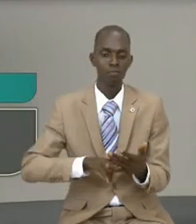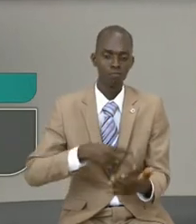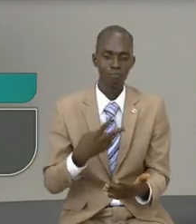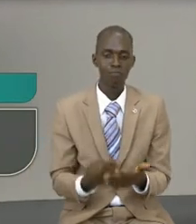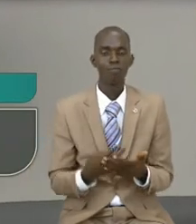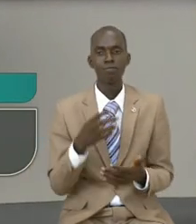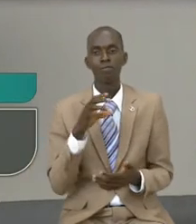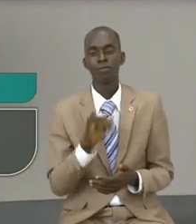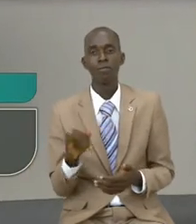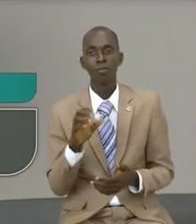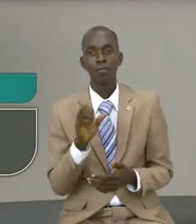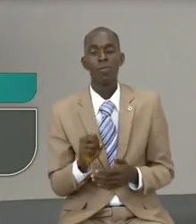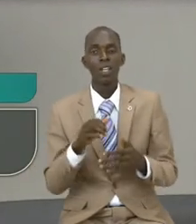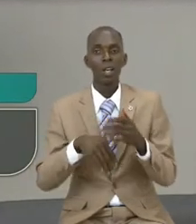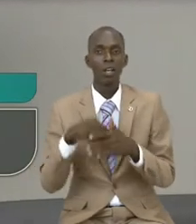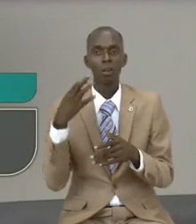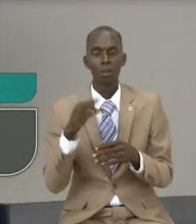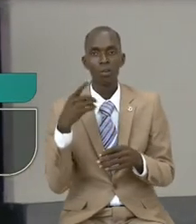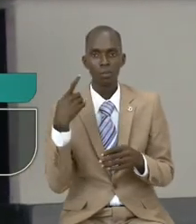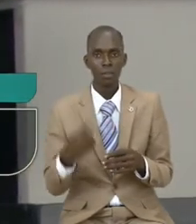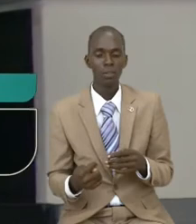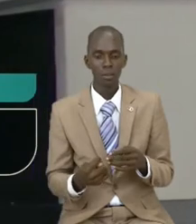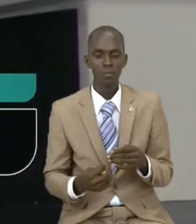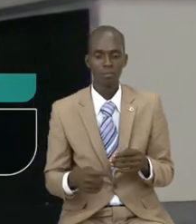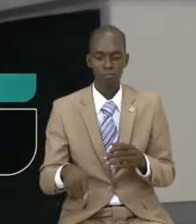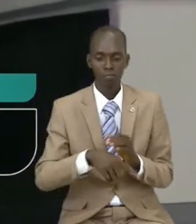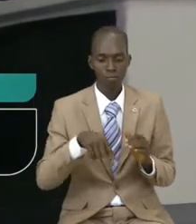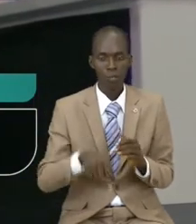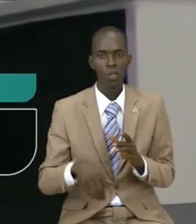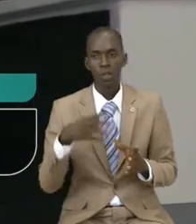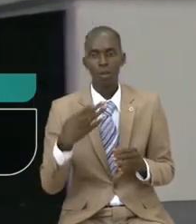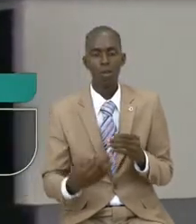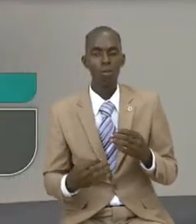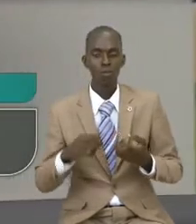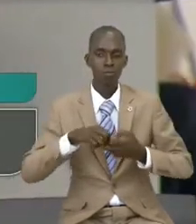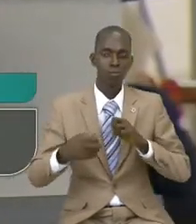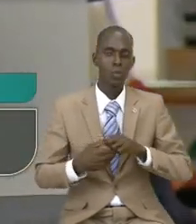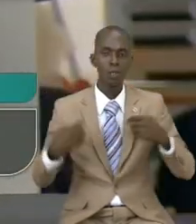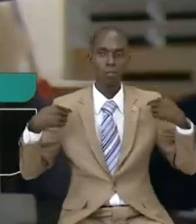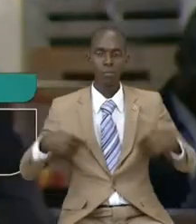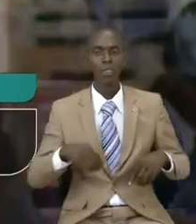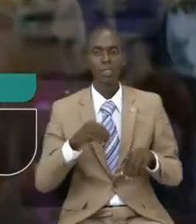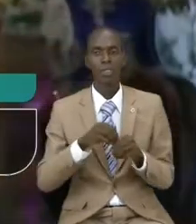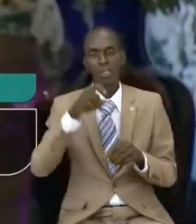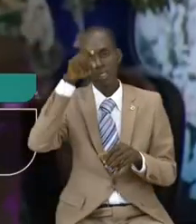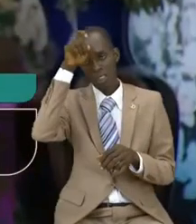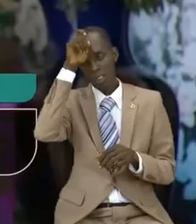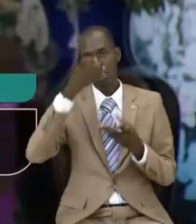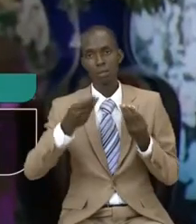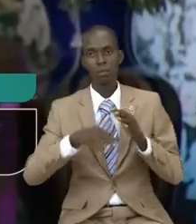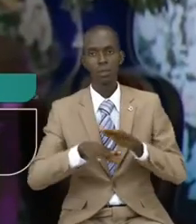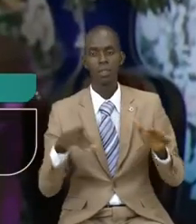out of the furnace of affliction in Egypt. And then he said, I bear you,